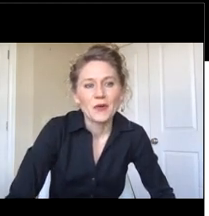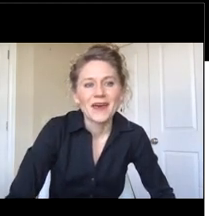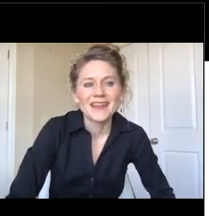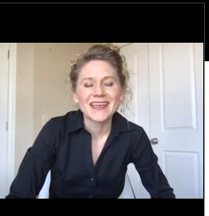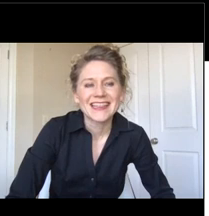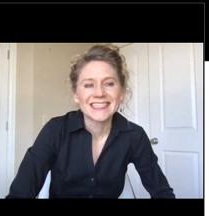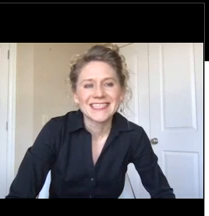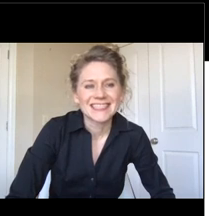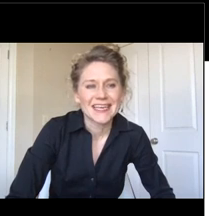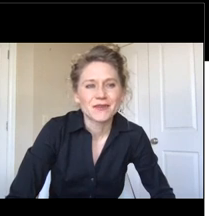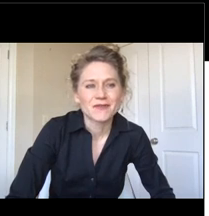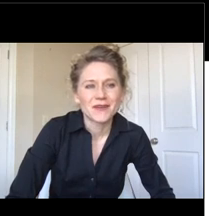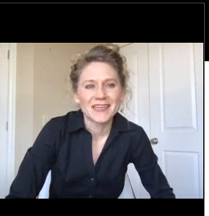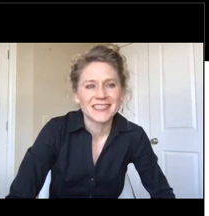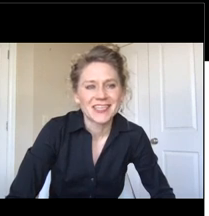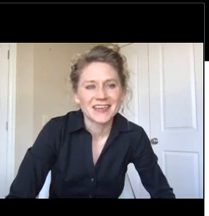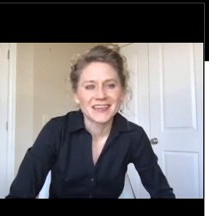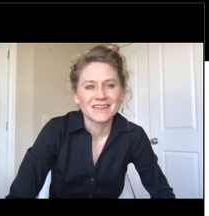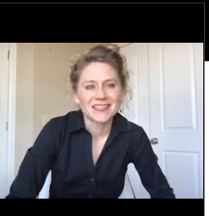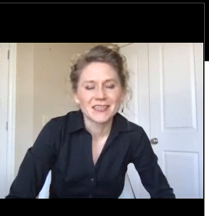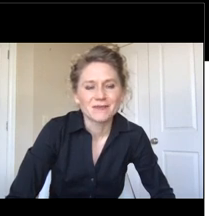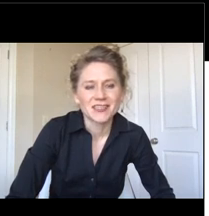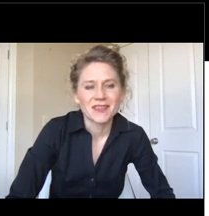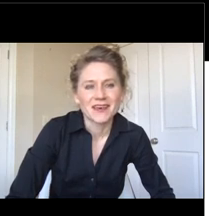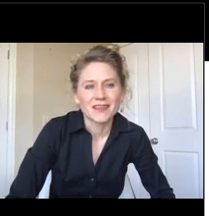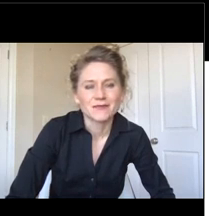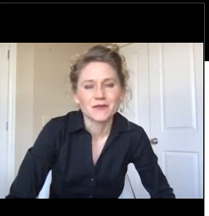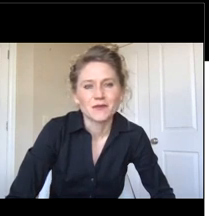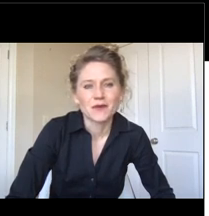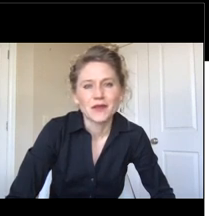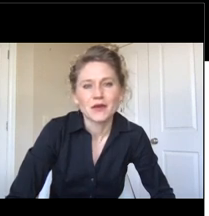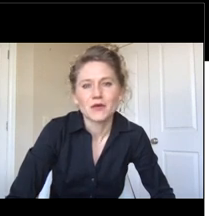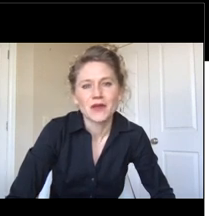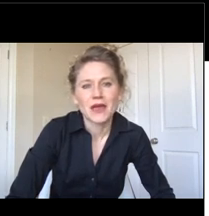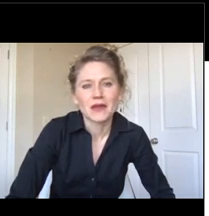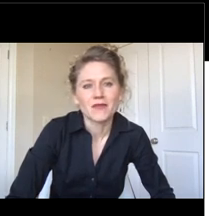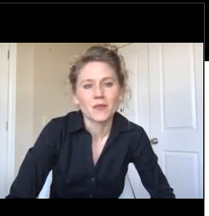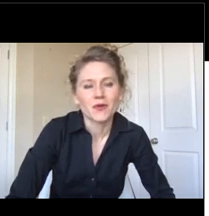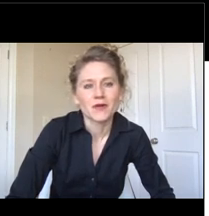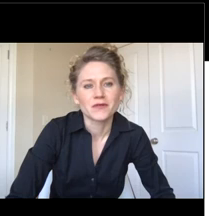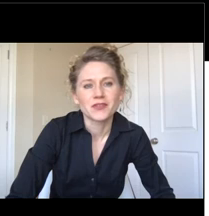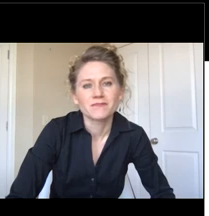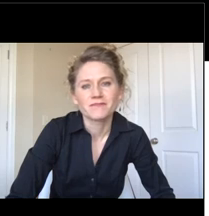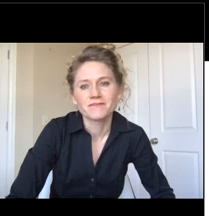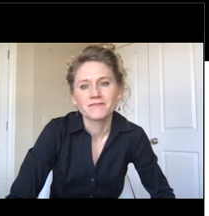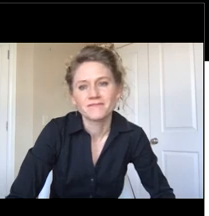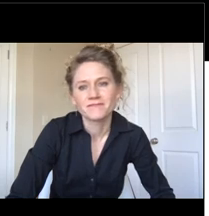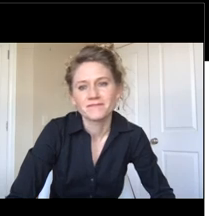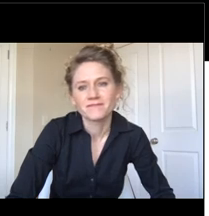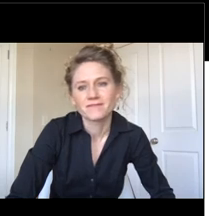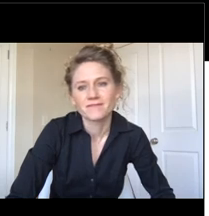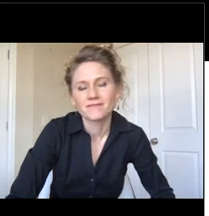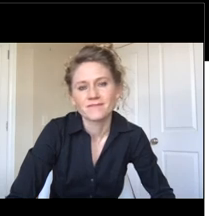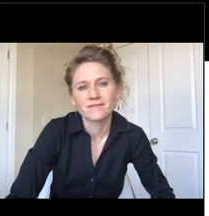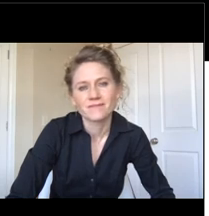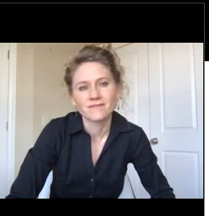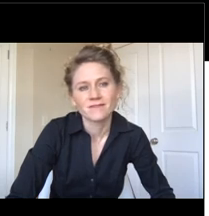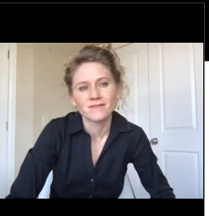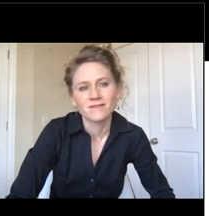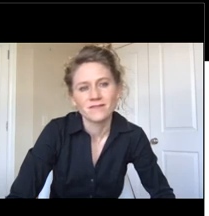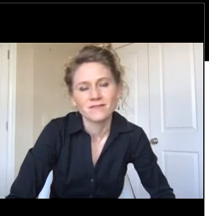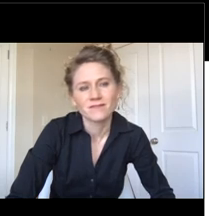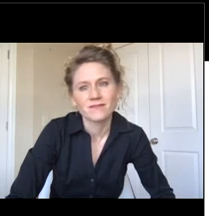All right, quickly hit this example for us, Jerry, of the subdivision. We thought this was a really creative approach. So we